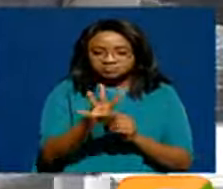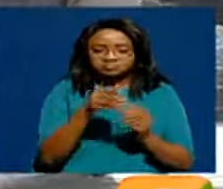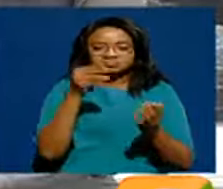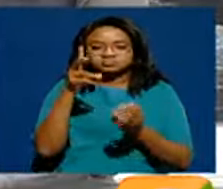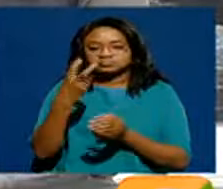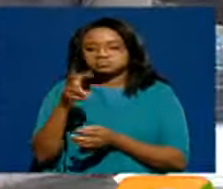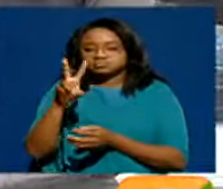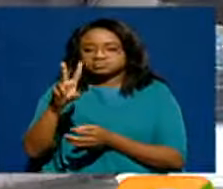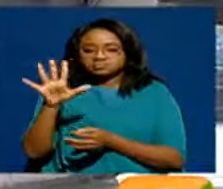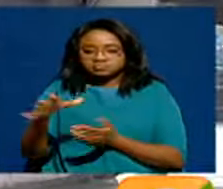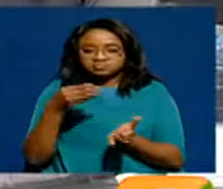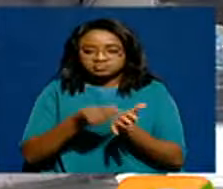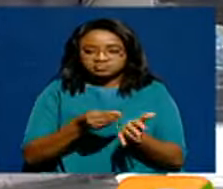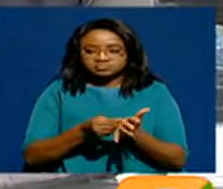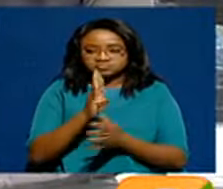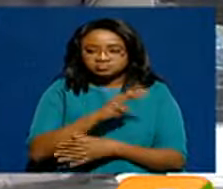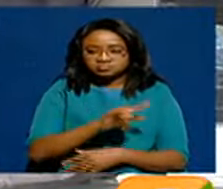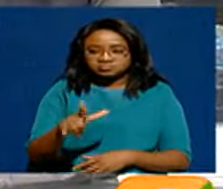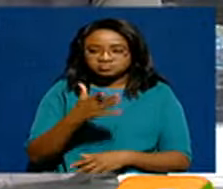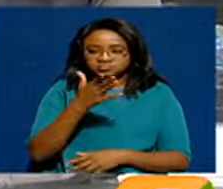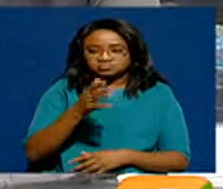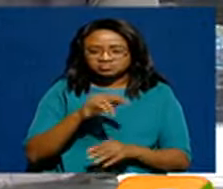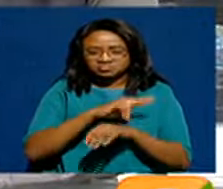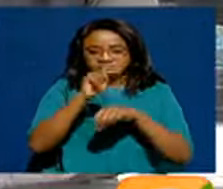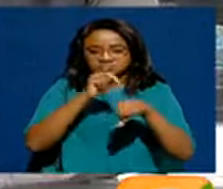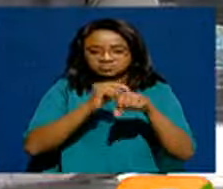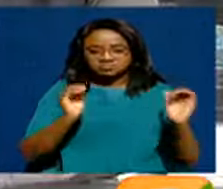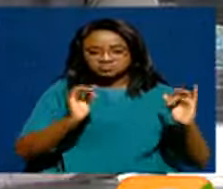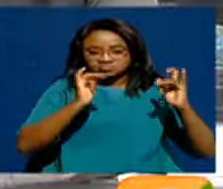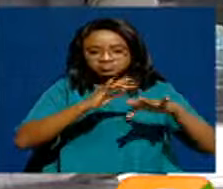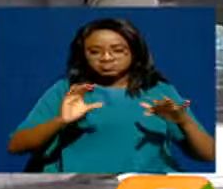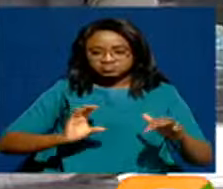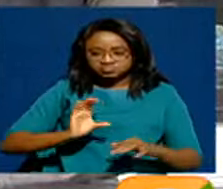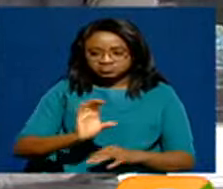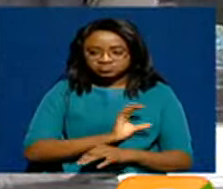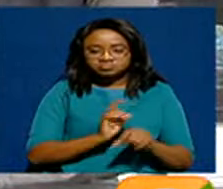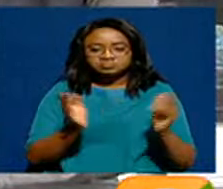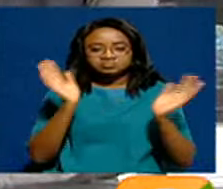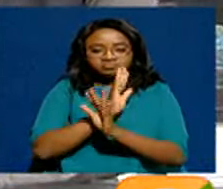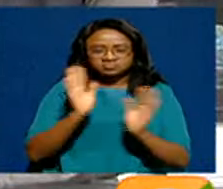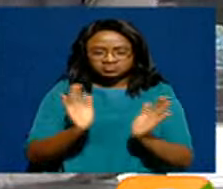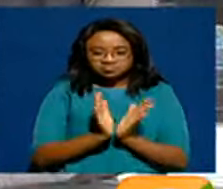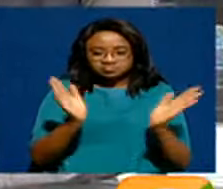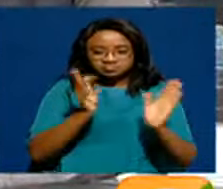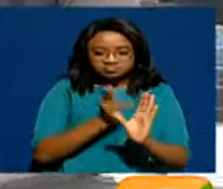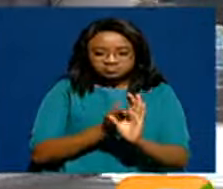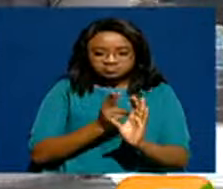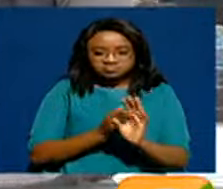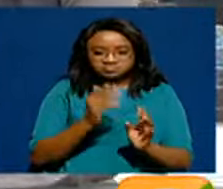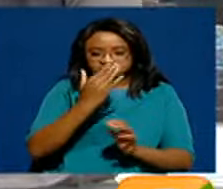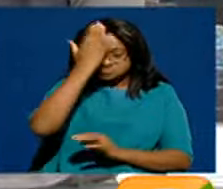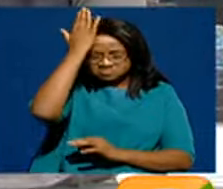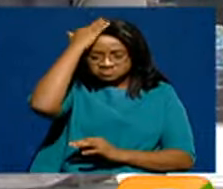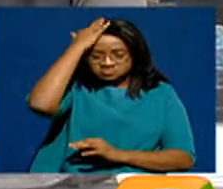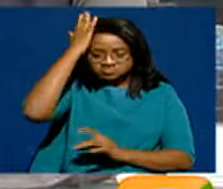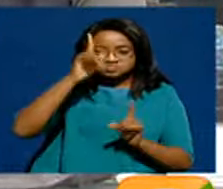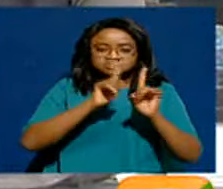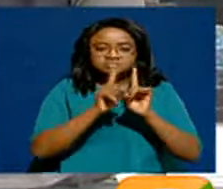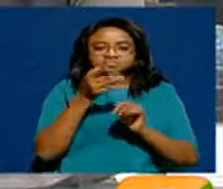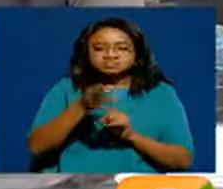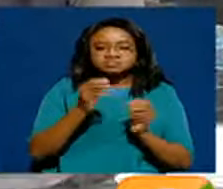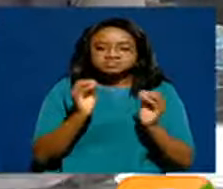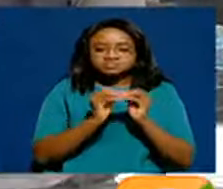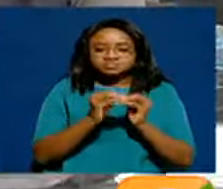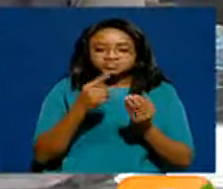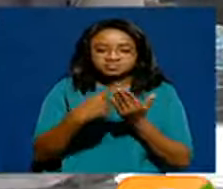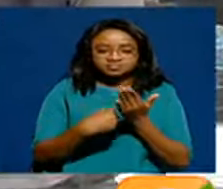finance bill after the National Assembly Committee on Finance concludes its public participation hearing on Monday. Now, the sitting comes even as